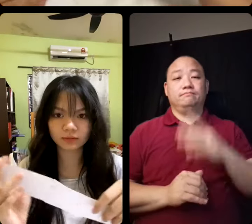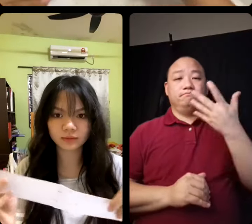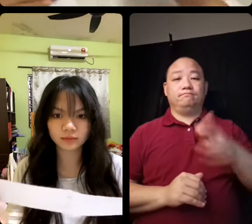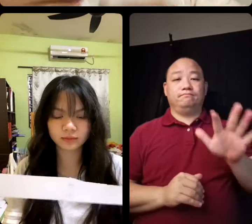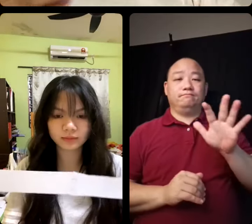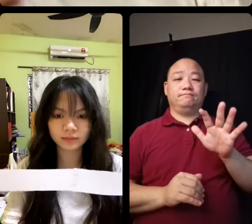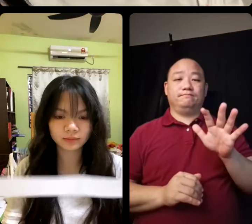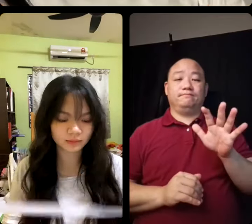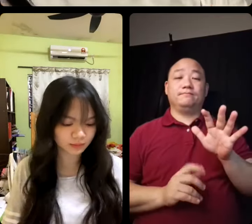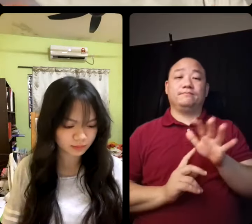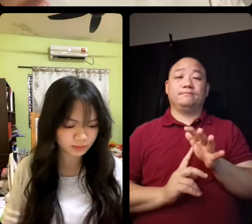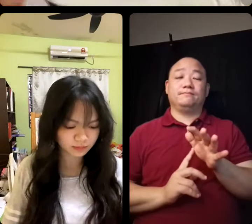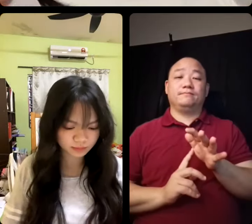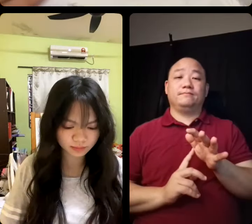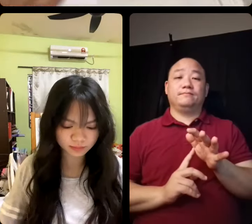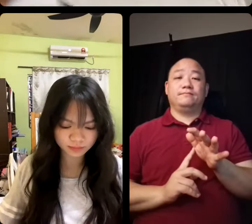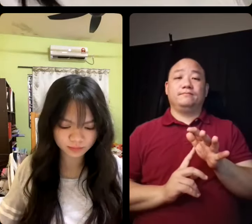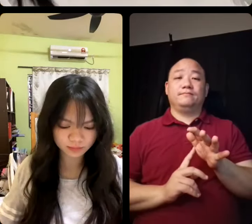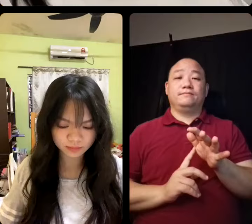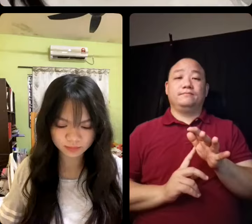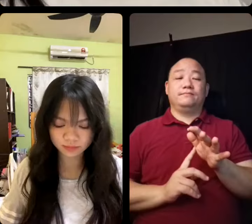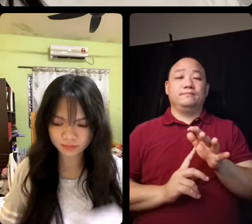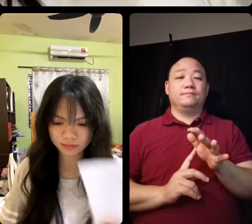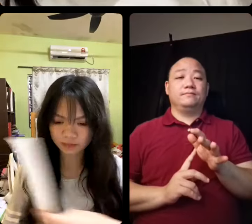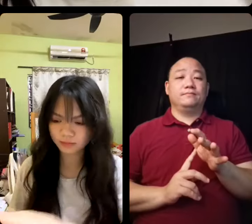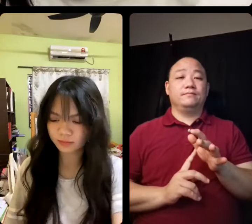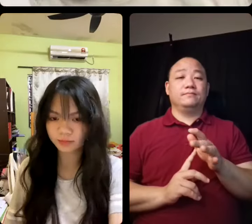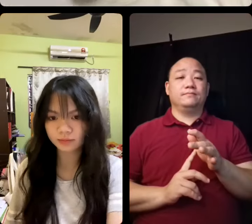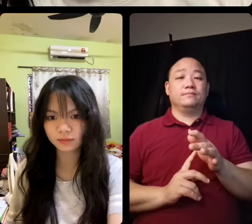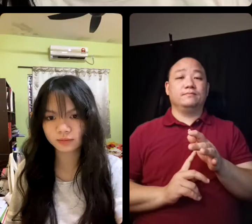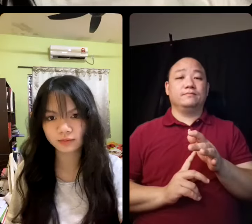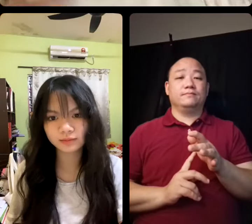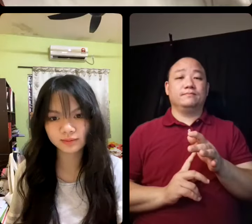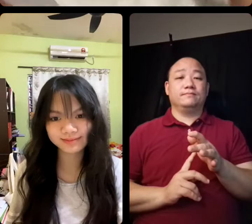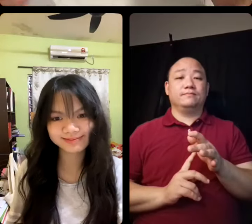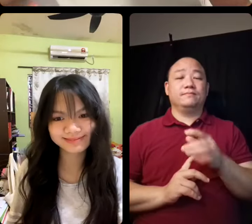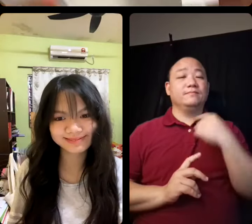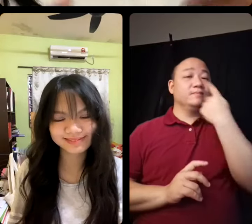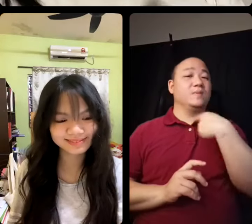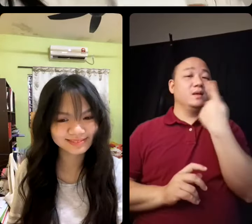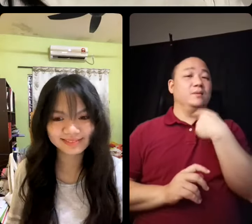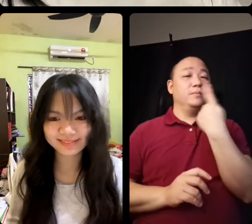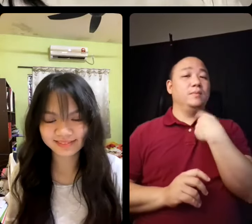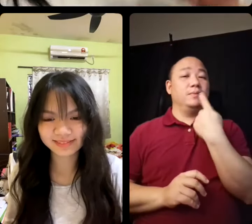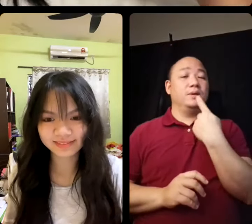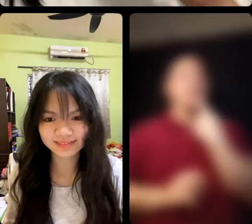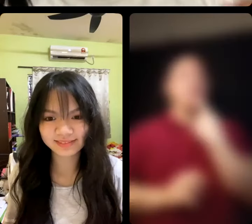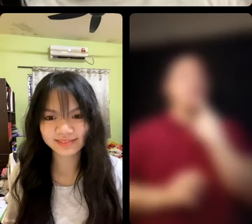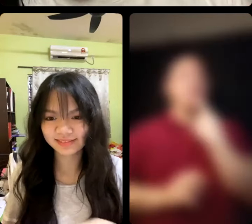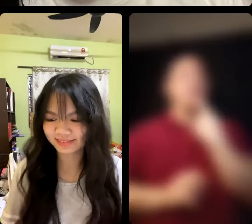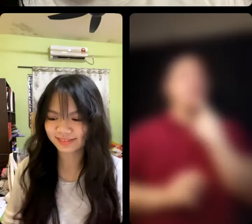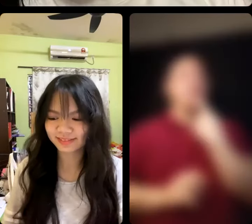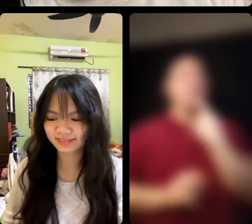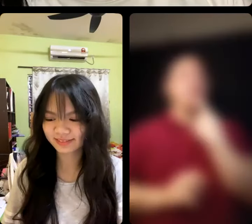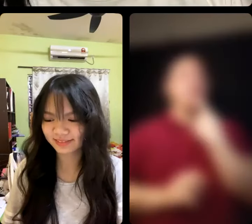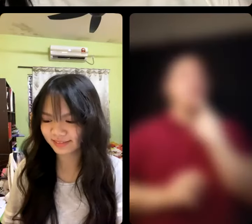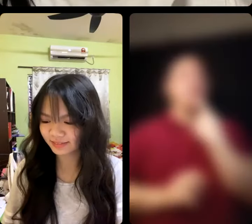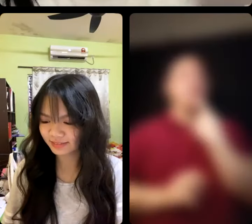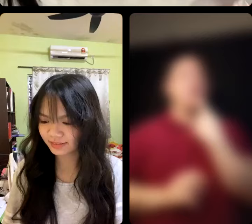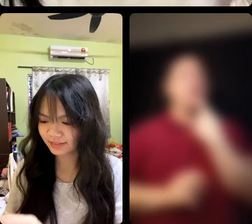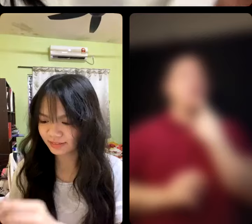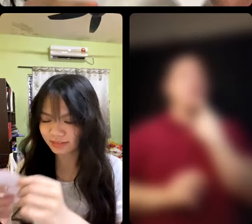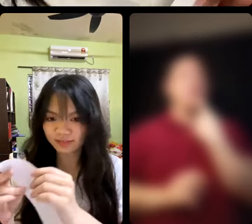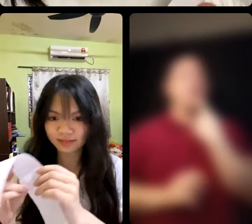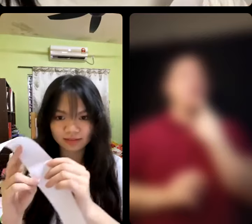if you guys are following me as well, you guys can give me a smiley emoji in the comment so I know that you guys are following too,